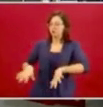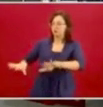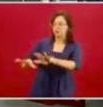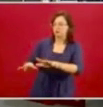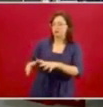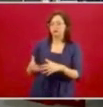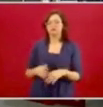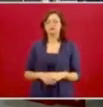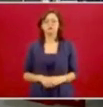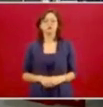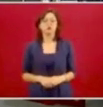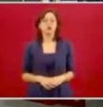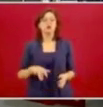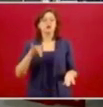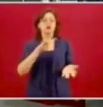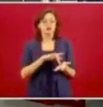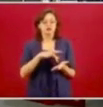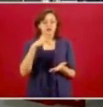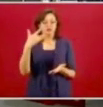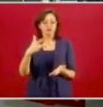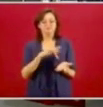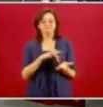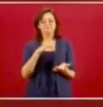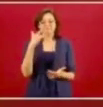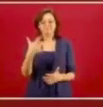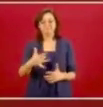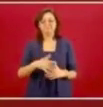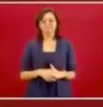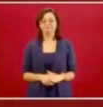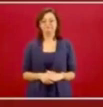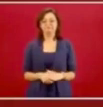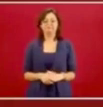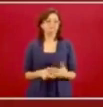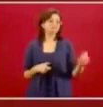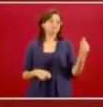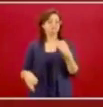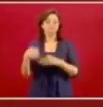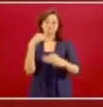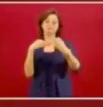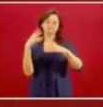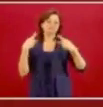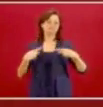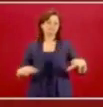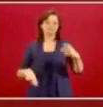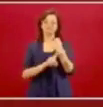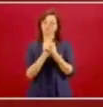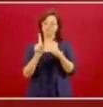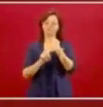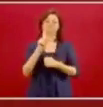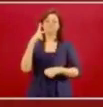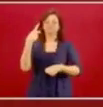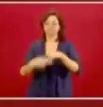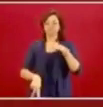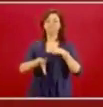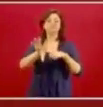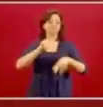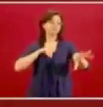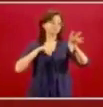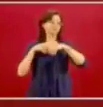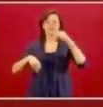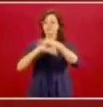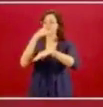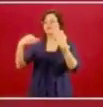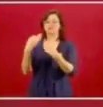topic that I would like you to talk about is the situation of the interns in the hospitals. All of us, we are